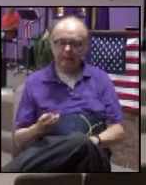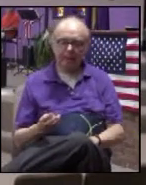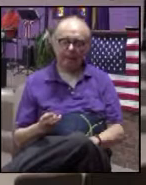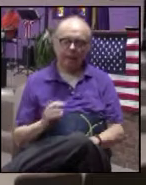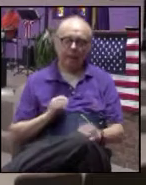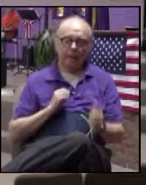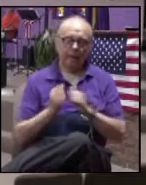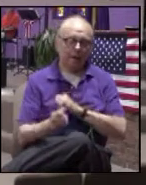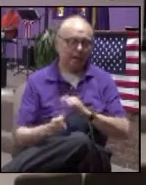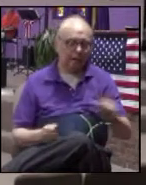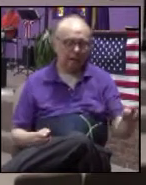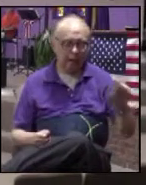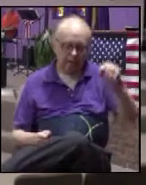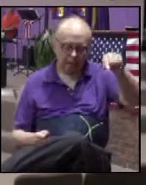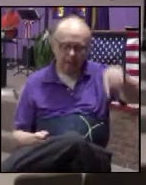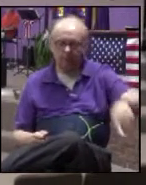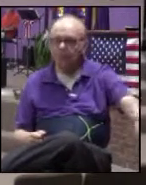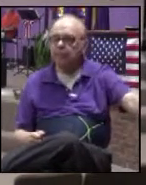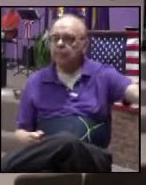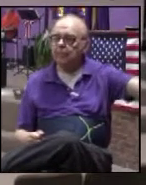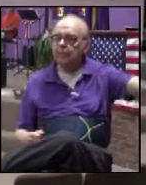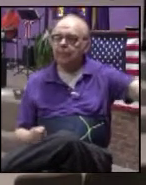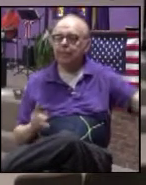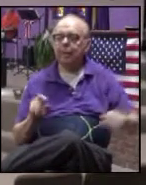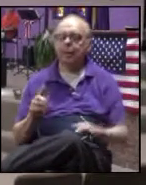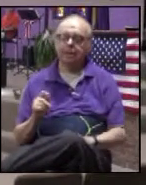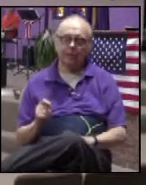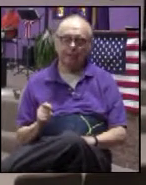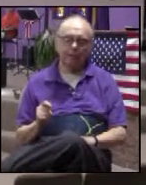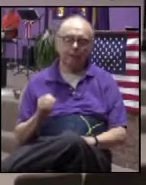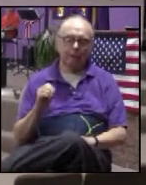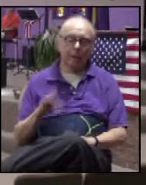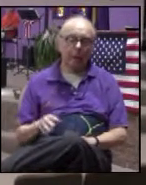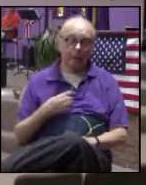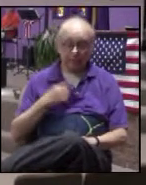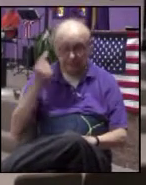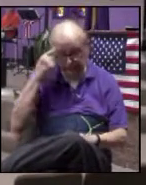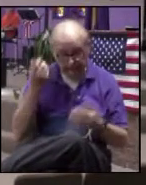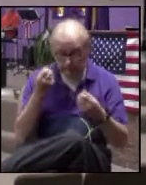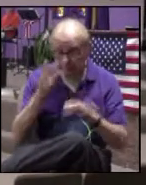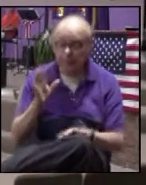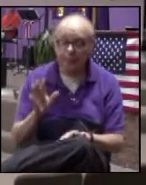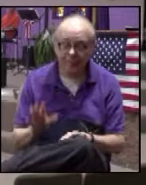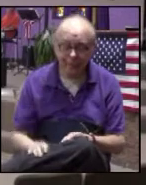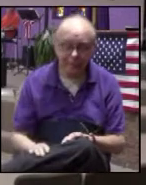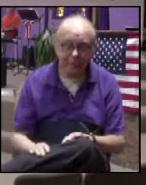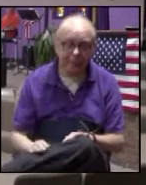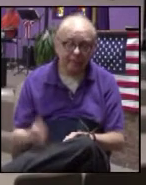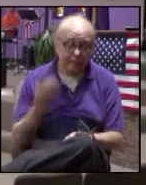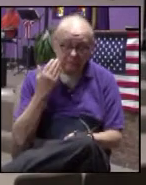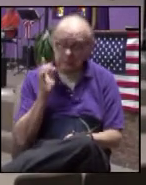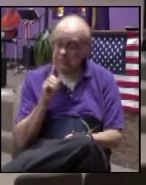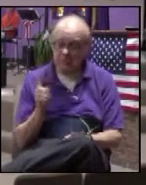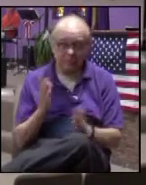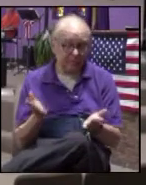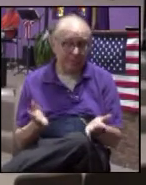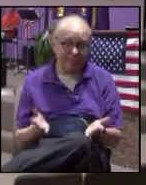pass him as he's going down the exit. I lost my mind. I have no idea where we're going.